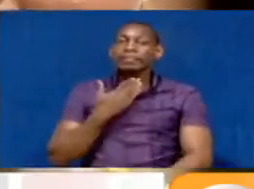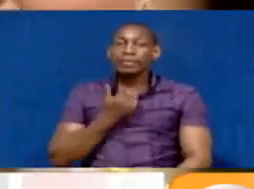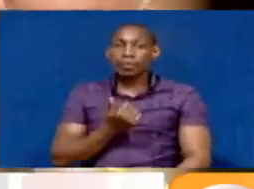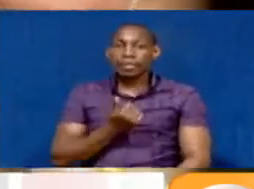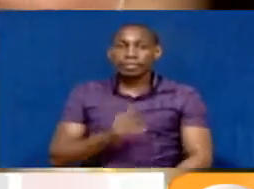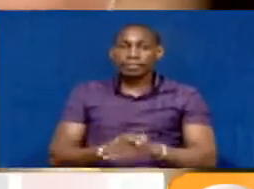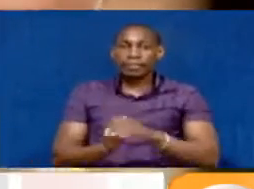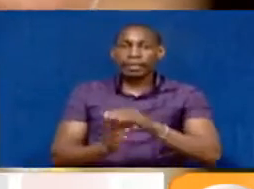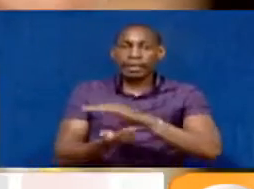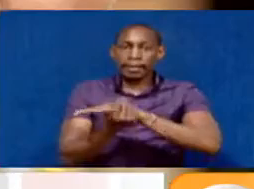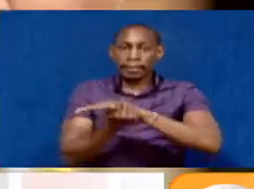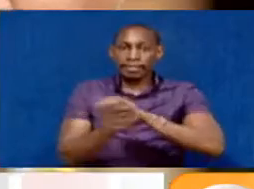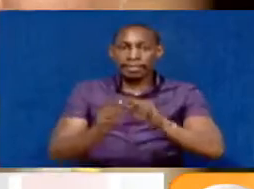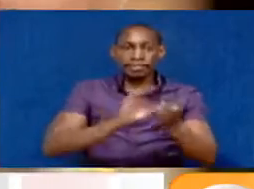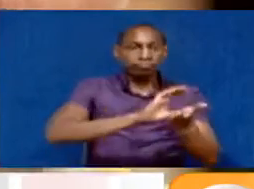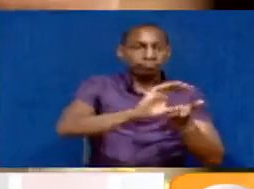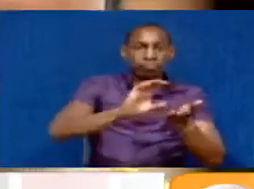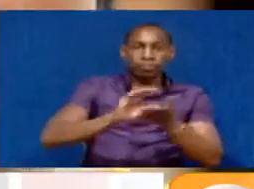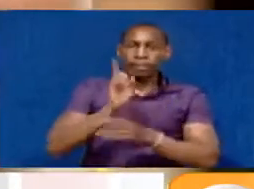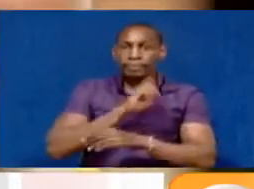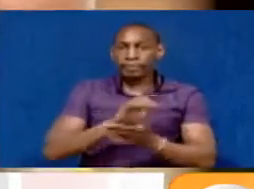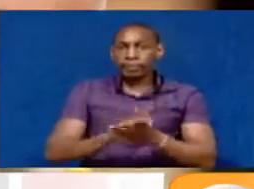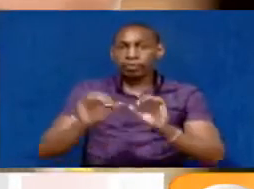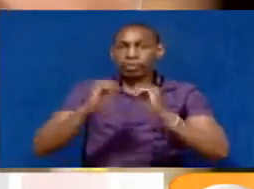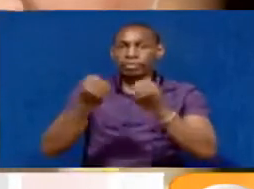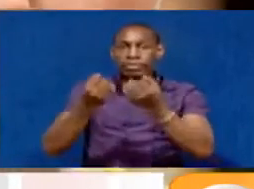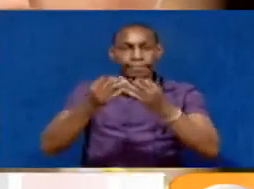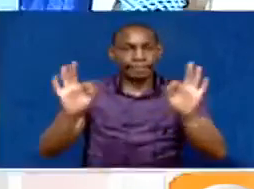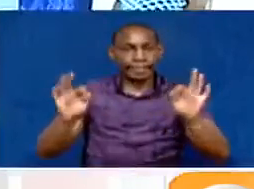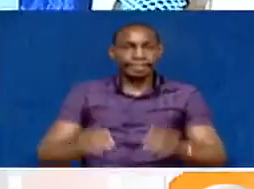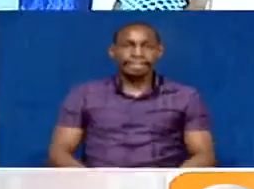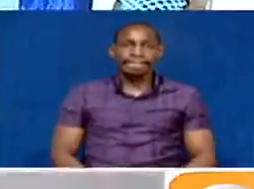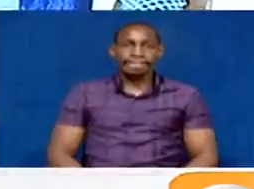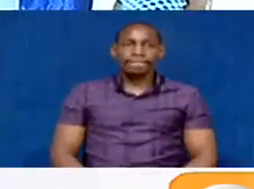want sanitary towels to be distributed to our girls in the society freely.